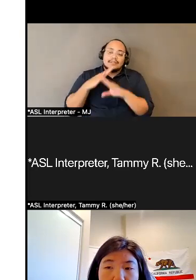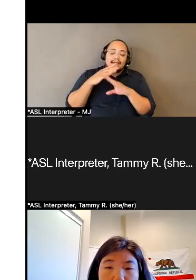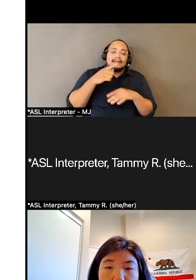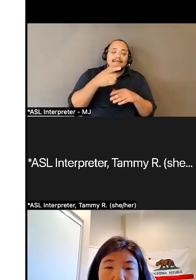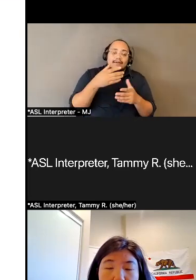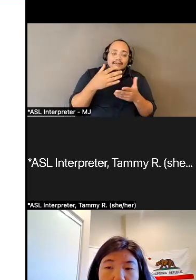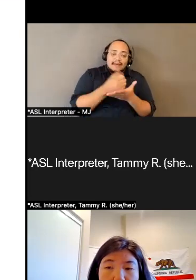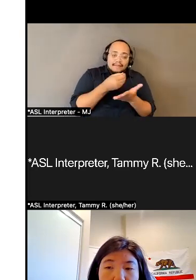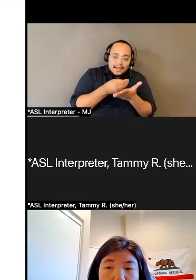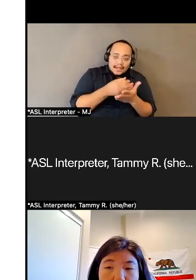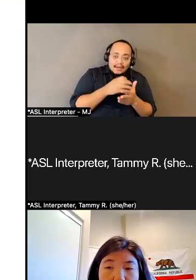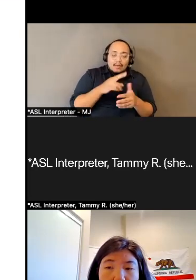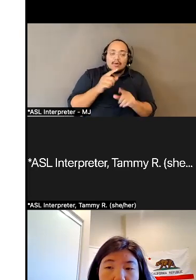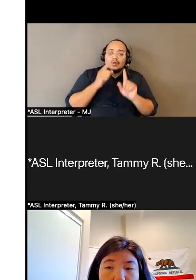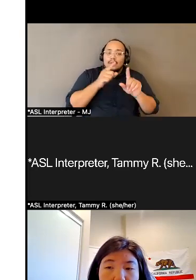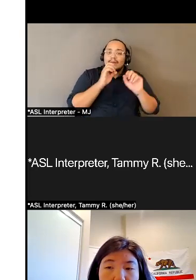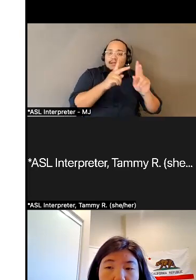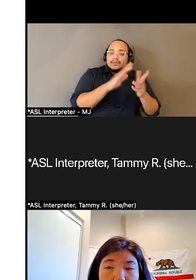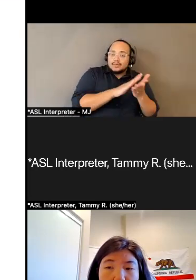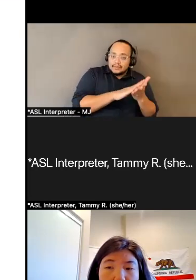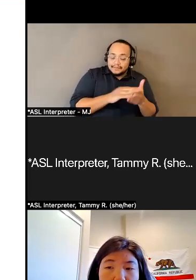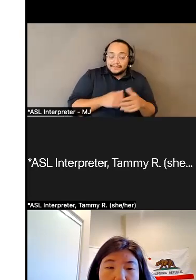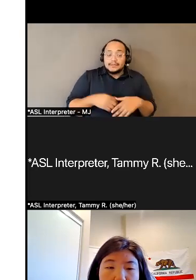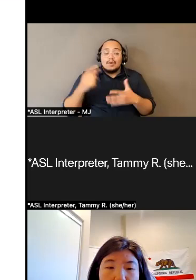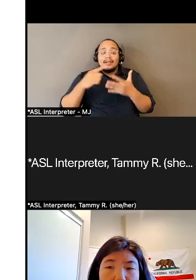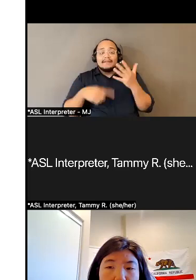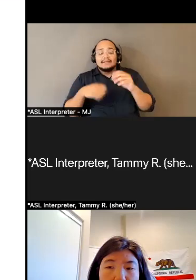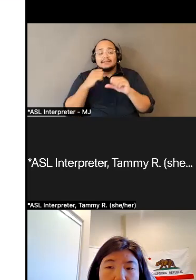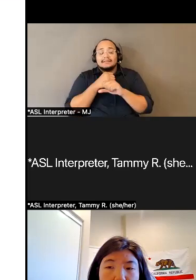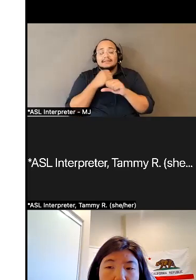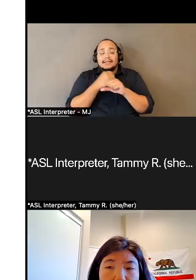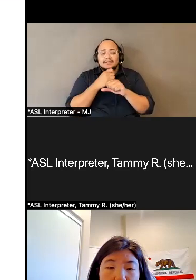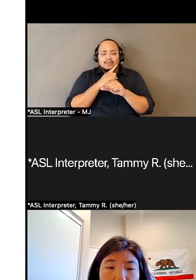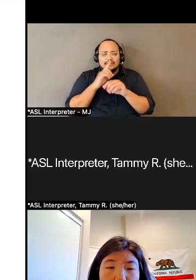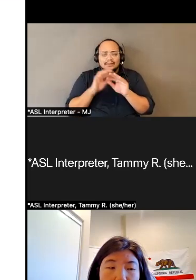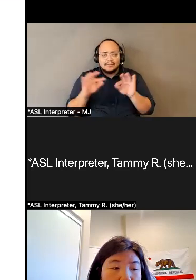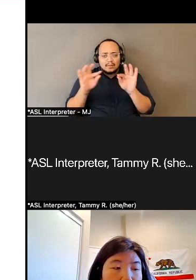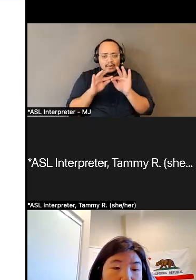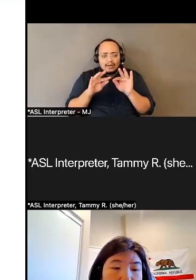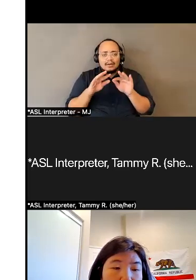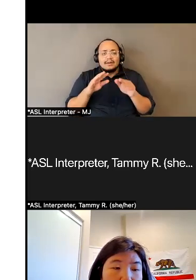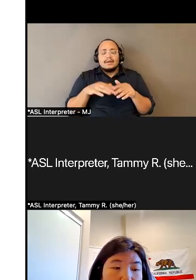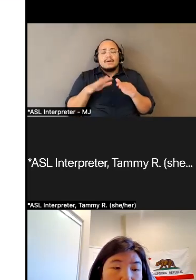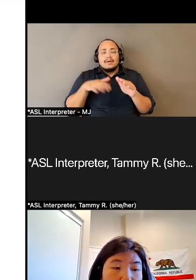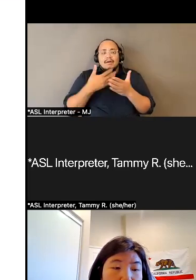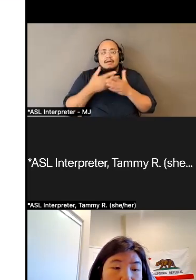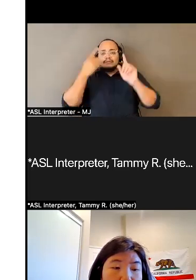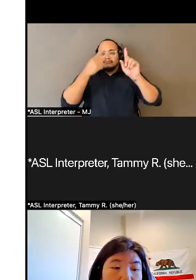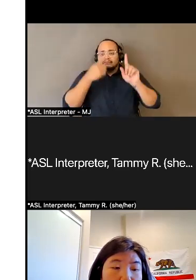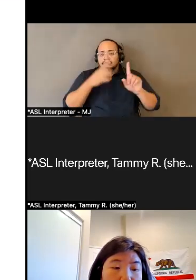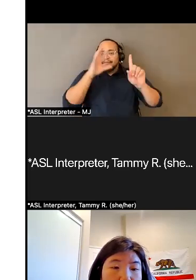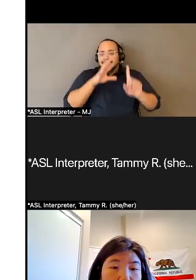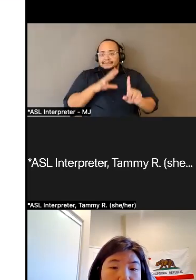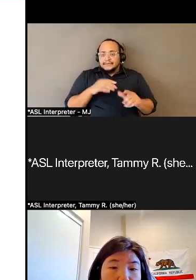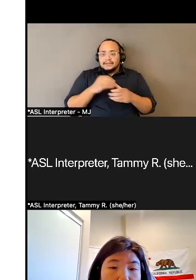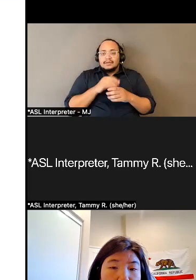education. And all of these stats are really important, and they're all highlighted in our report. But the two that I wanted to